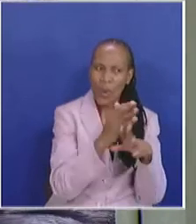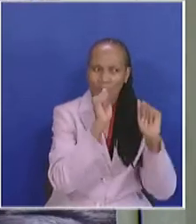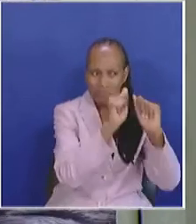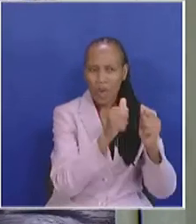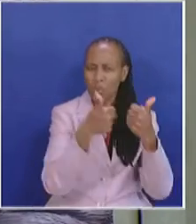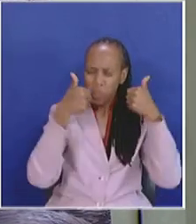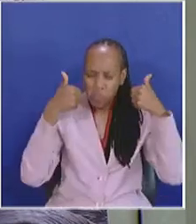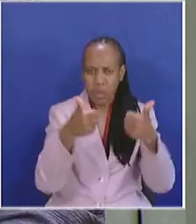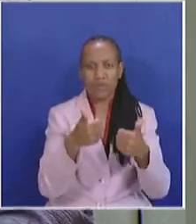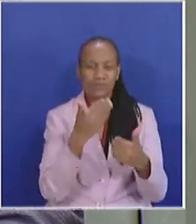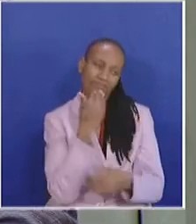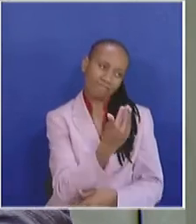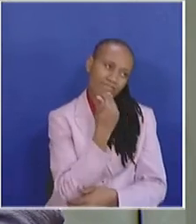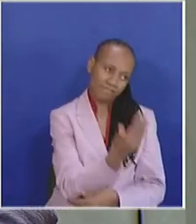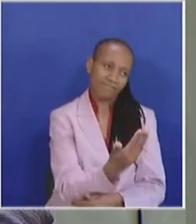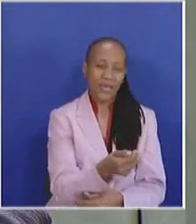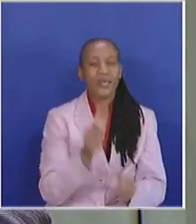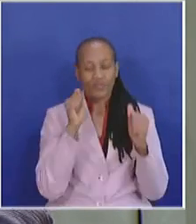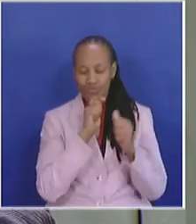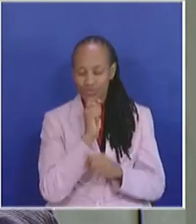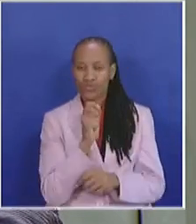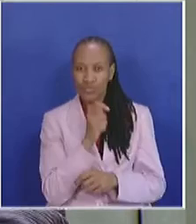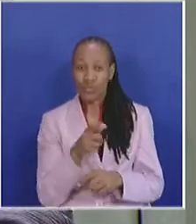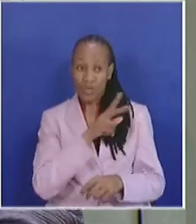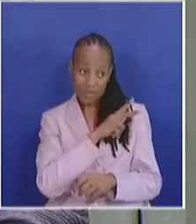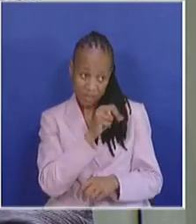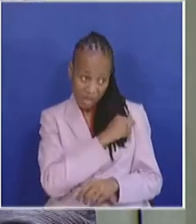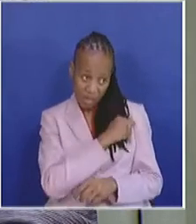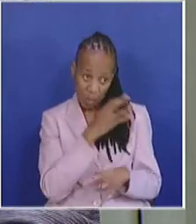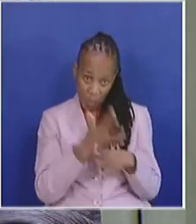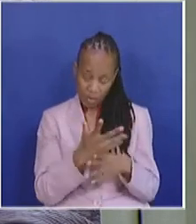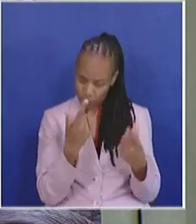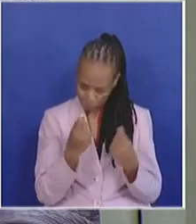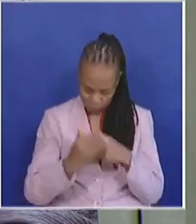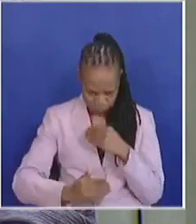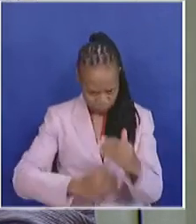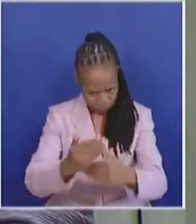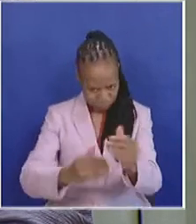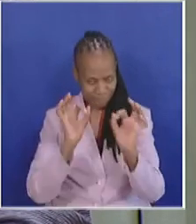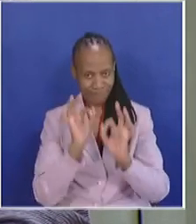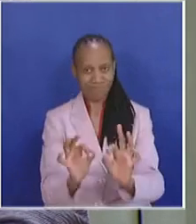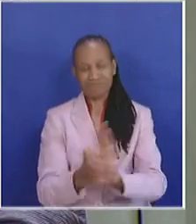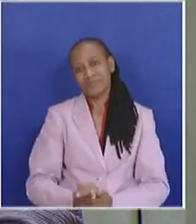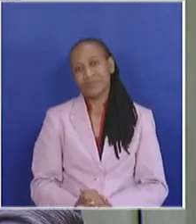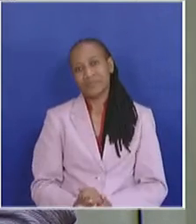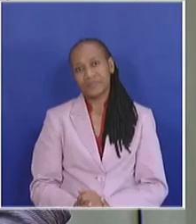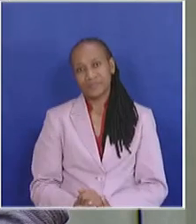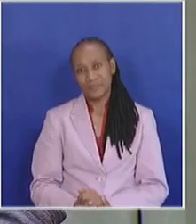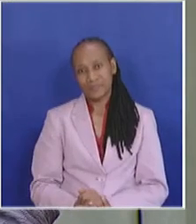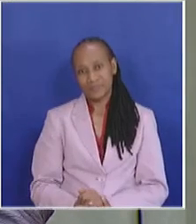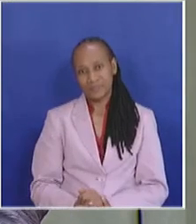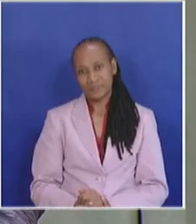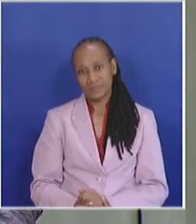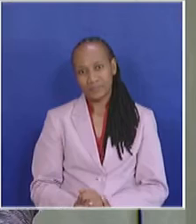done, and of course, Siyaqhuba eKZN kakhulu. We are working very, very hard, and we appreciate the role that